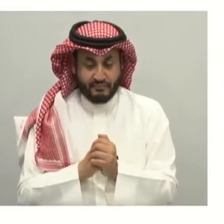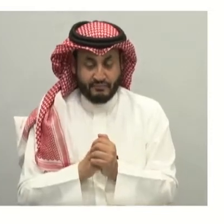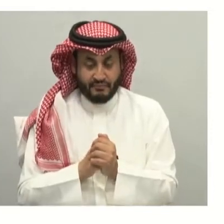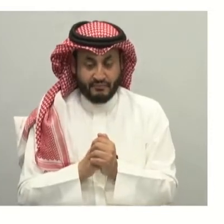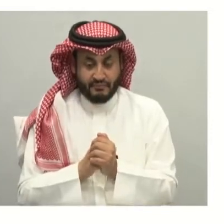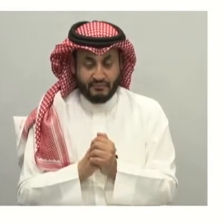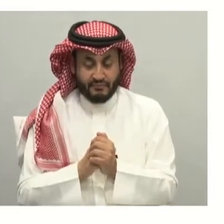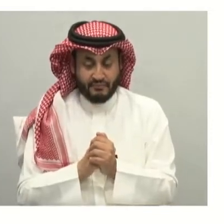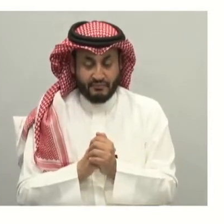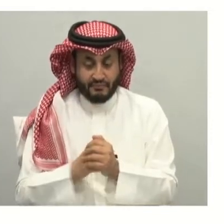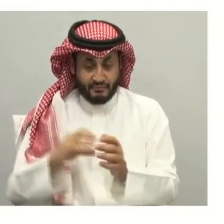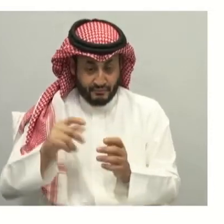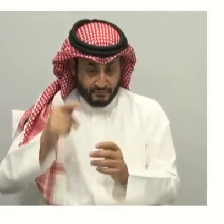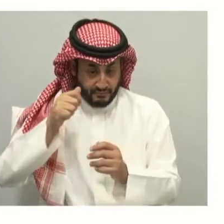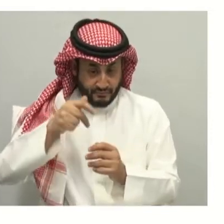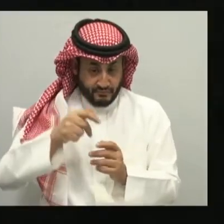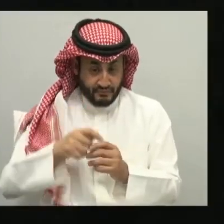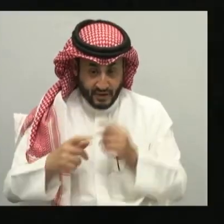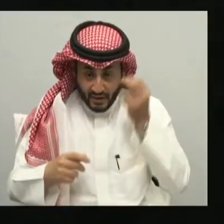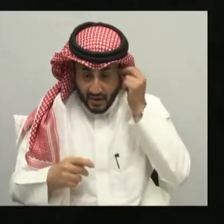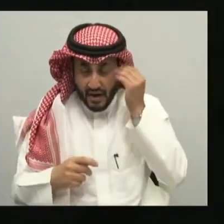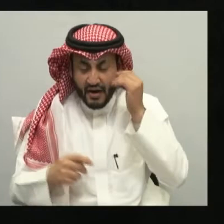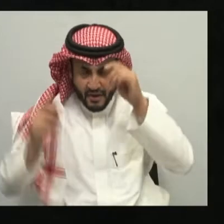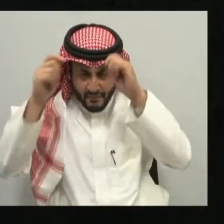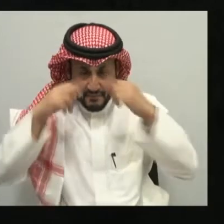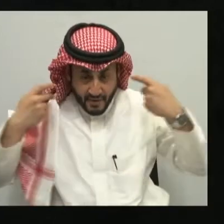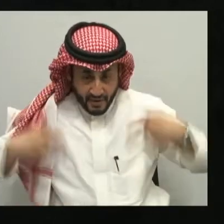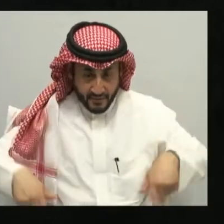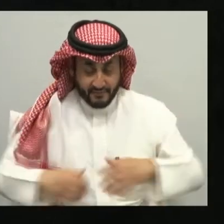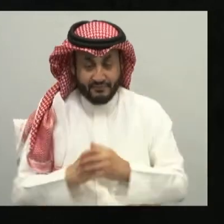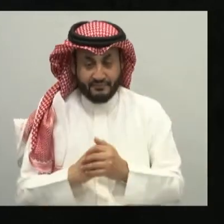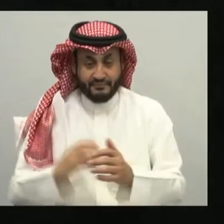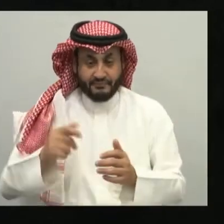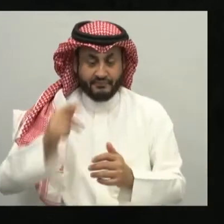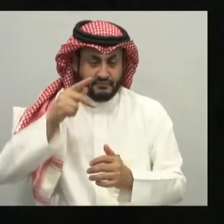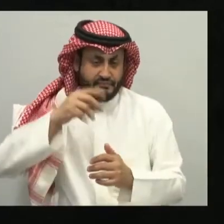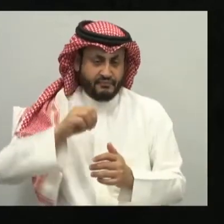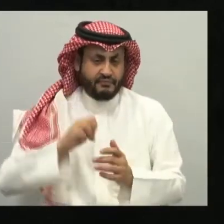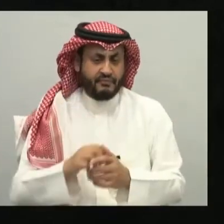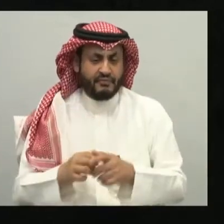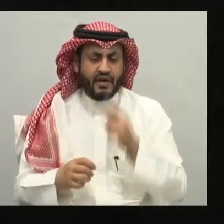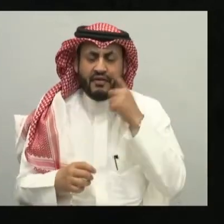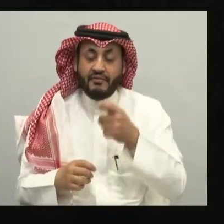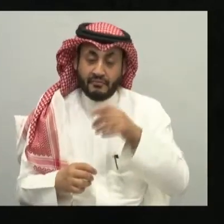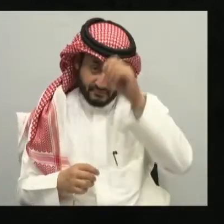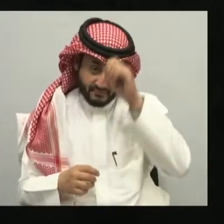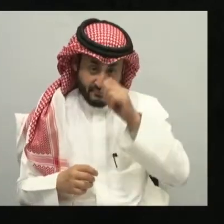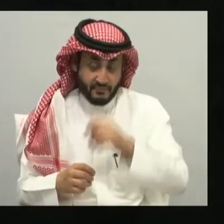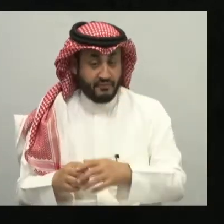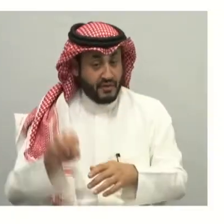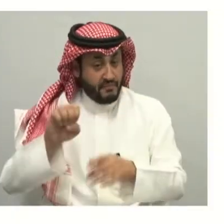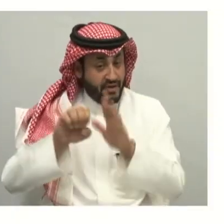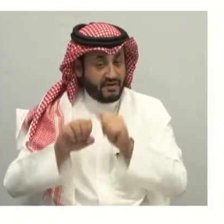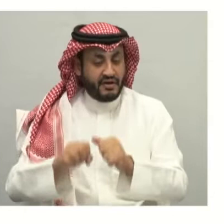Cap. Do you remember the girl with the cap and the cape? Which one is this? Without the E.